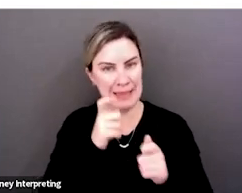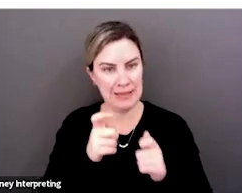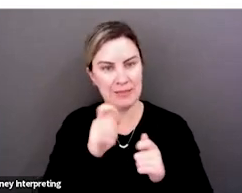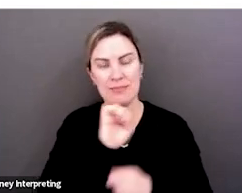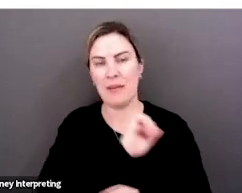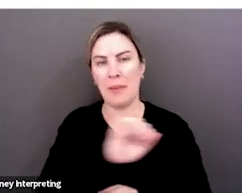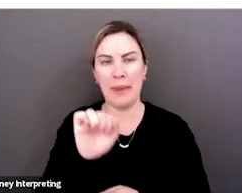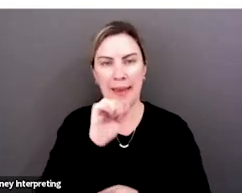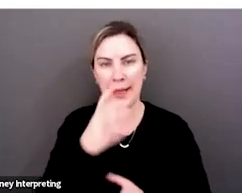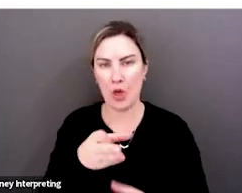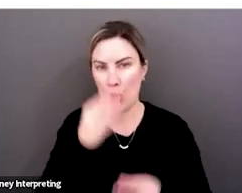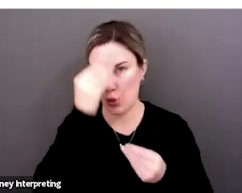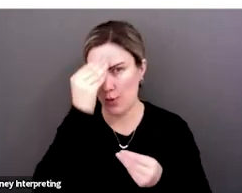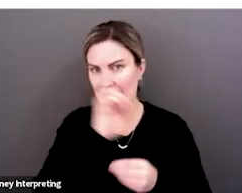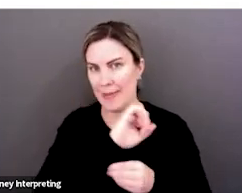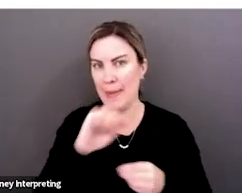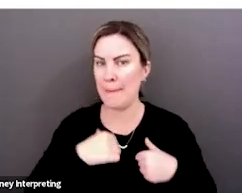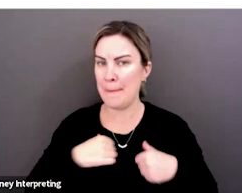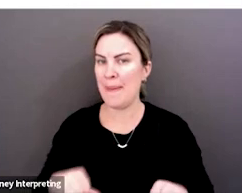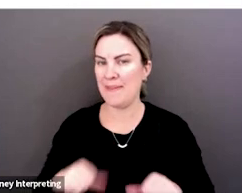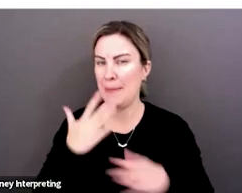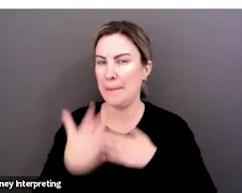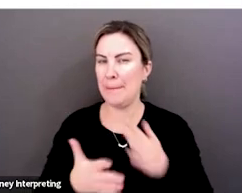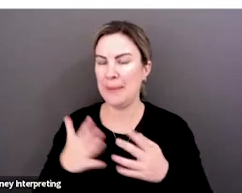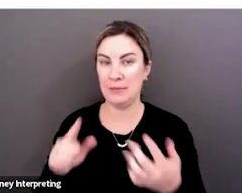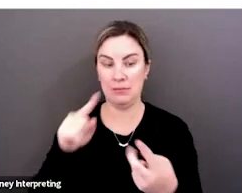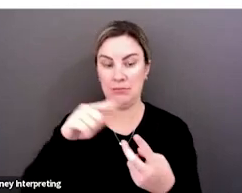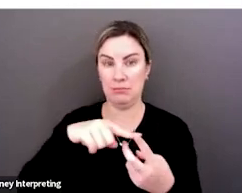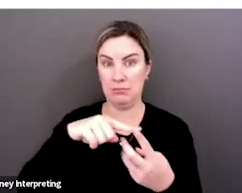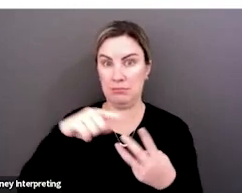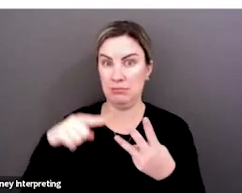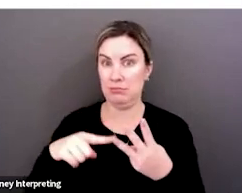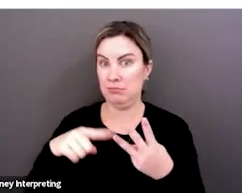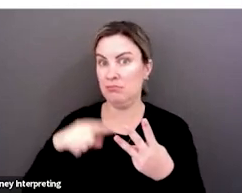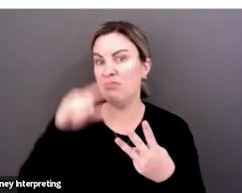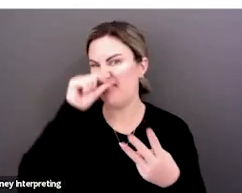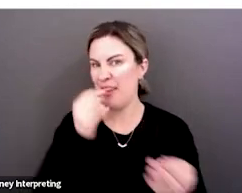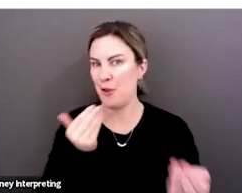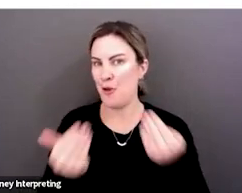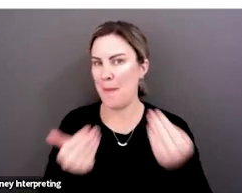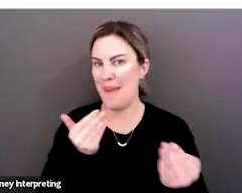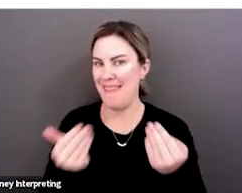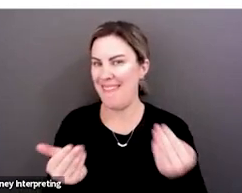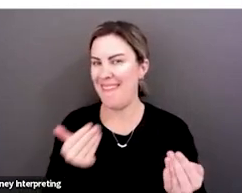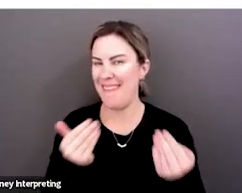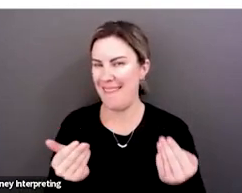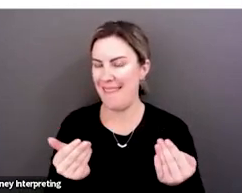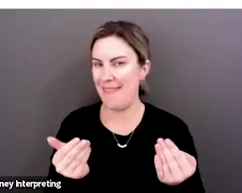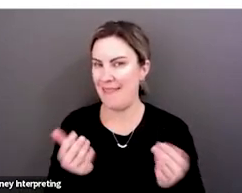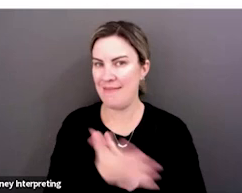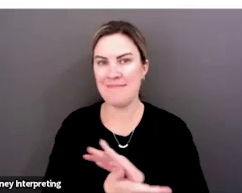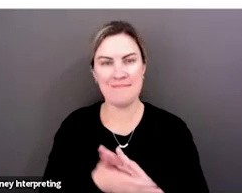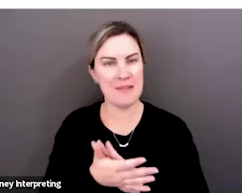behaviour. So we can then compare the pre and post. And then 60 days, we retest that learning and